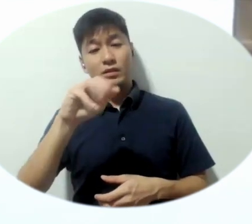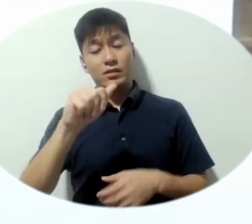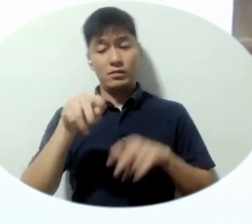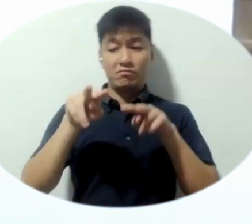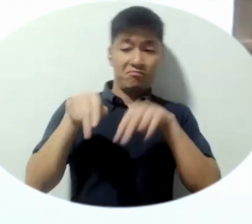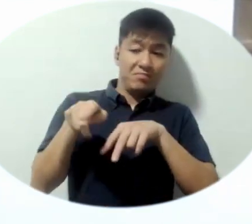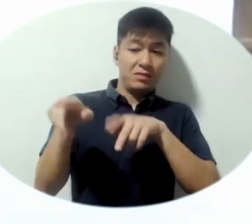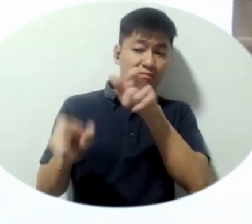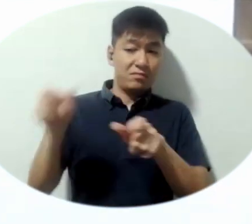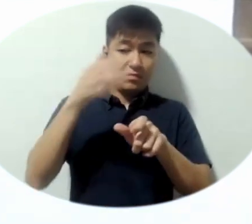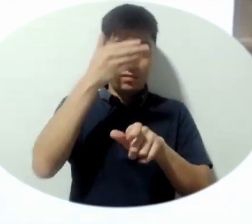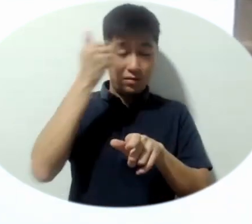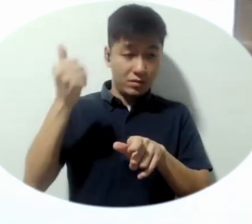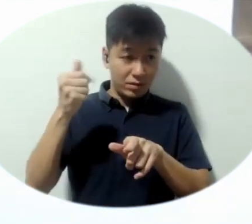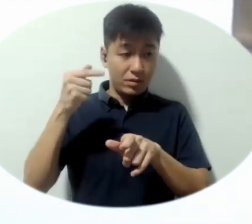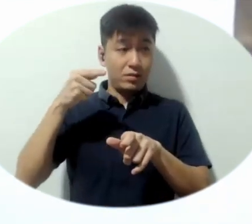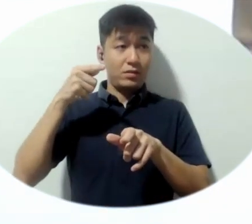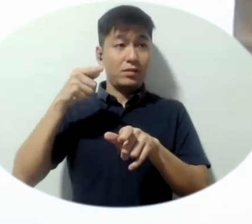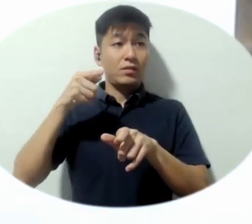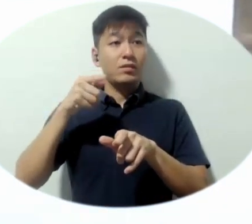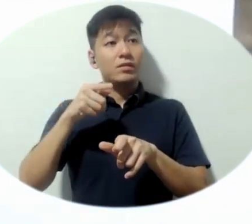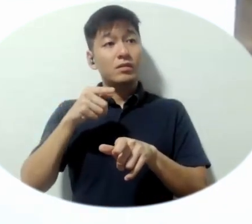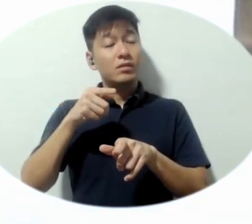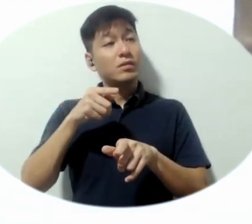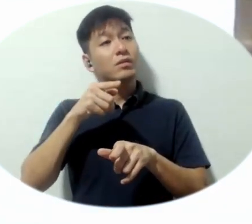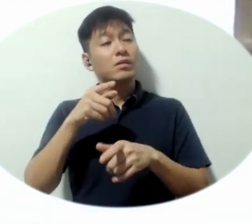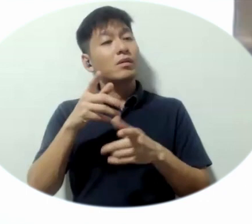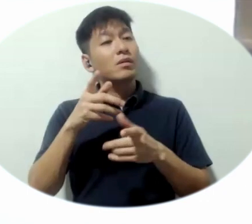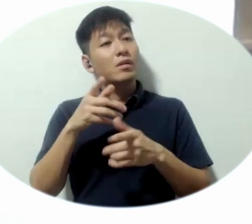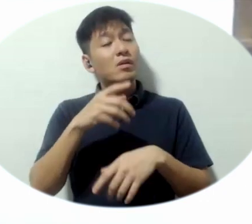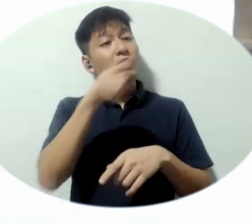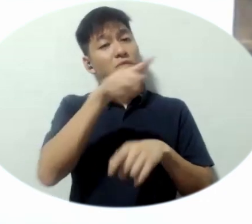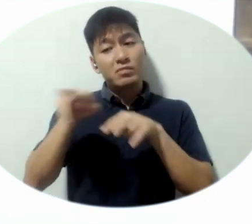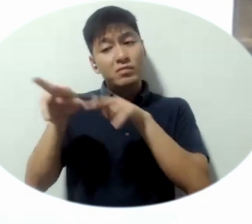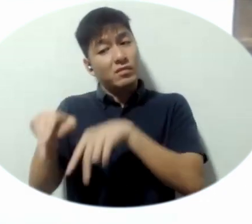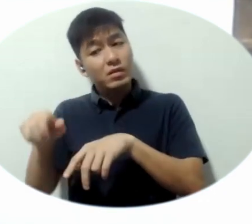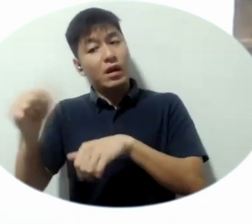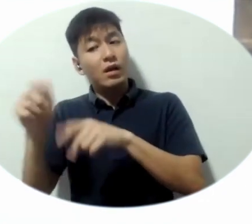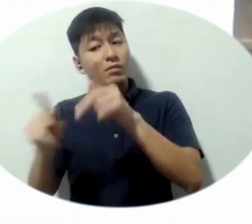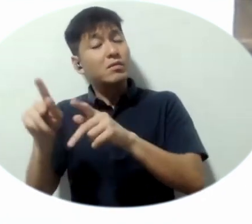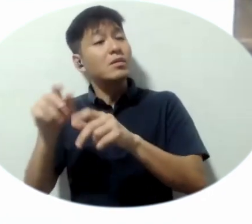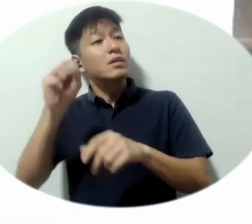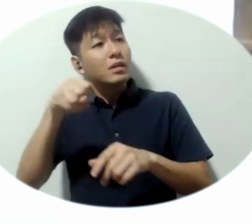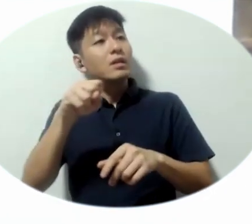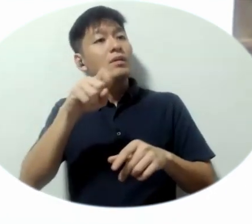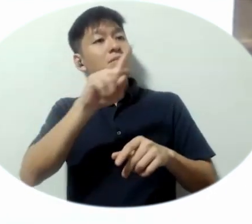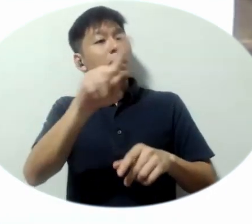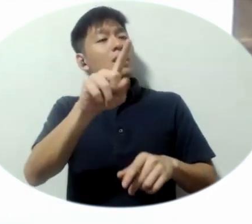with dementia, they harm themselves first, because they live with the emotion of